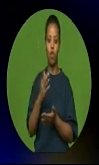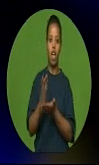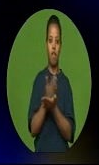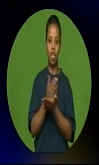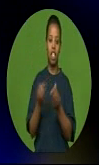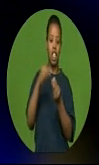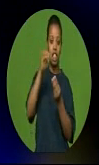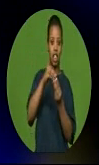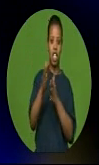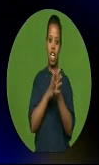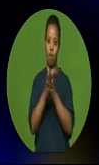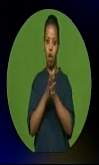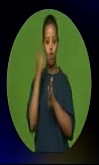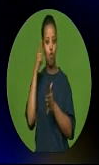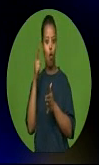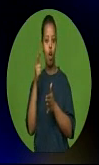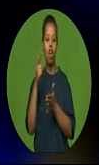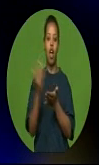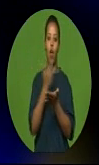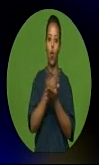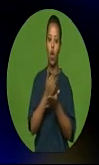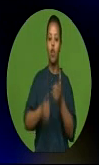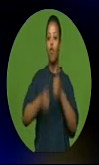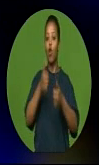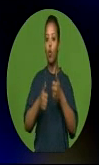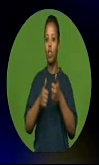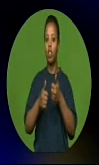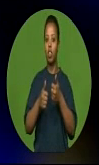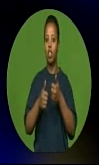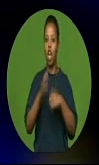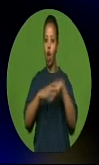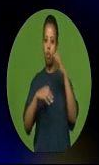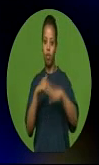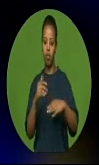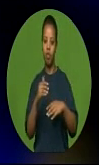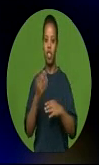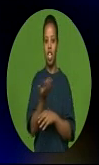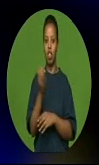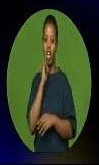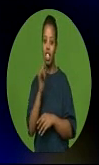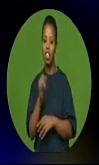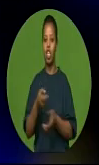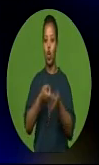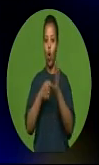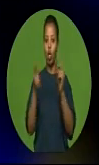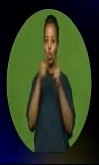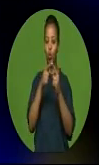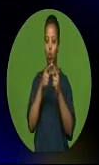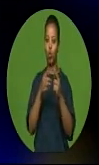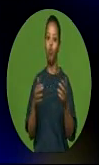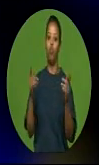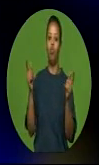demand for a product for which a proportioned stock is required to meet such a